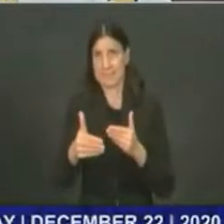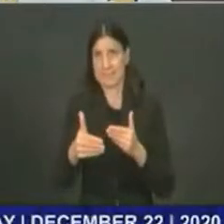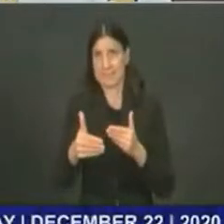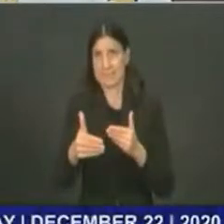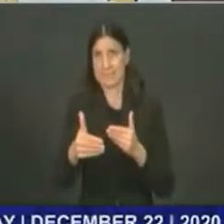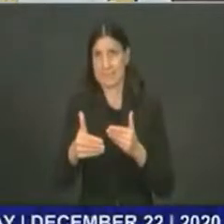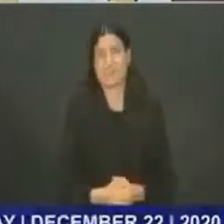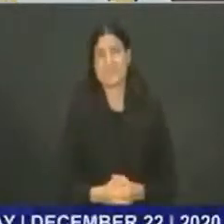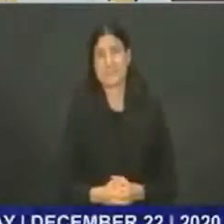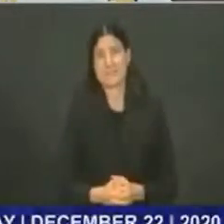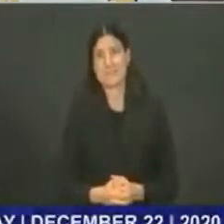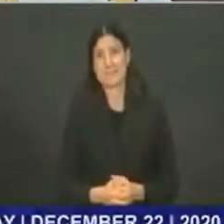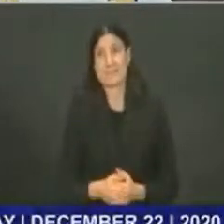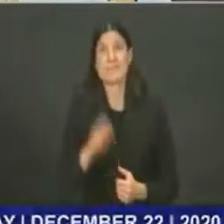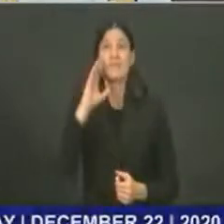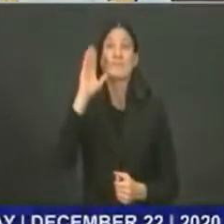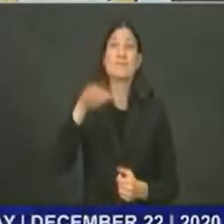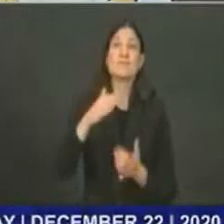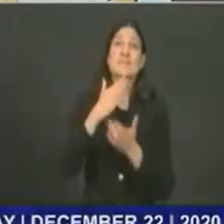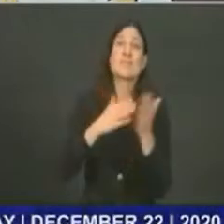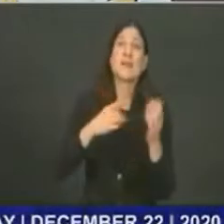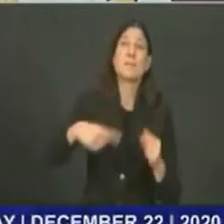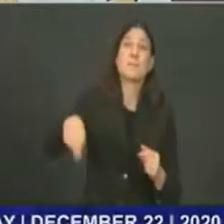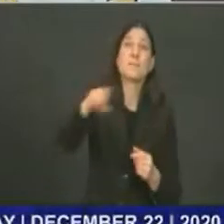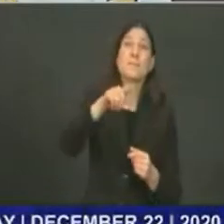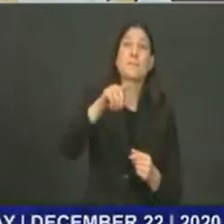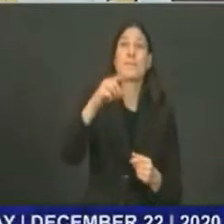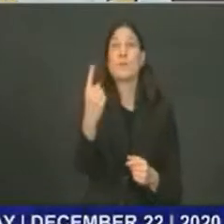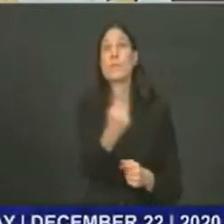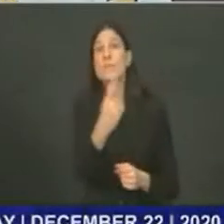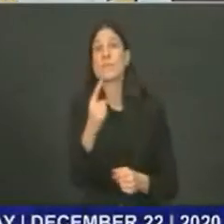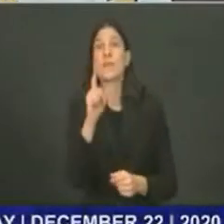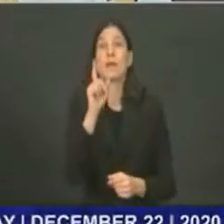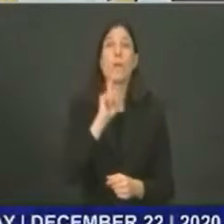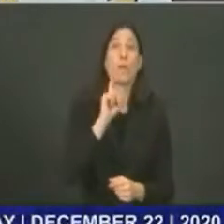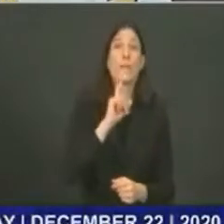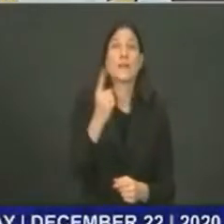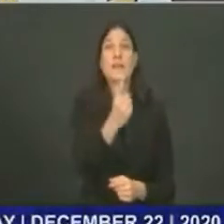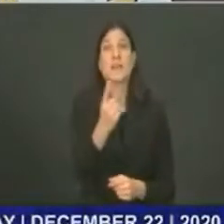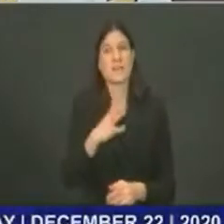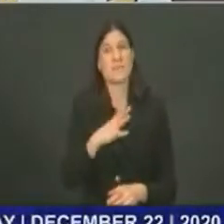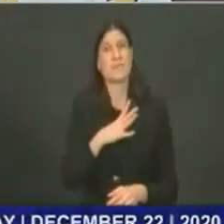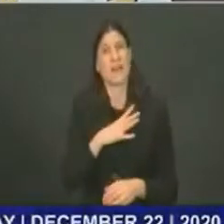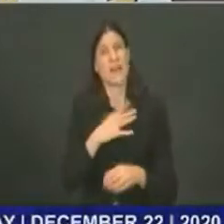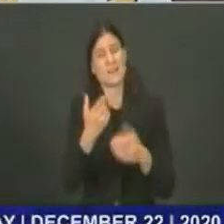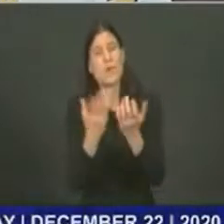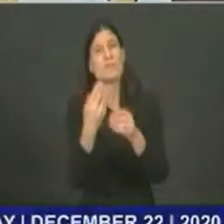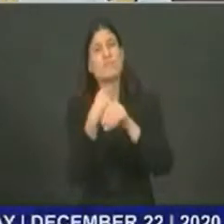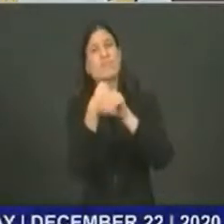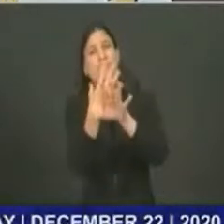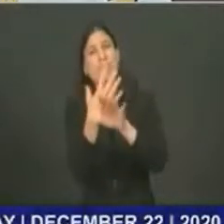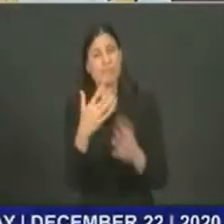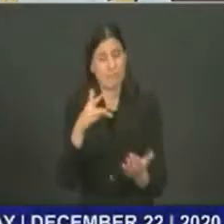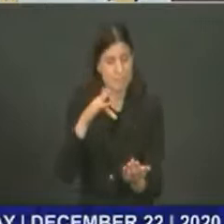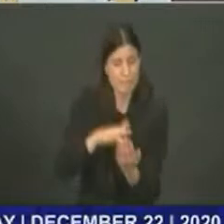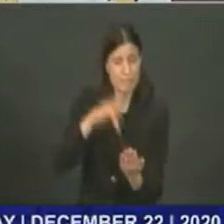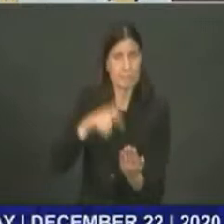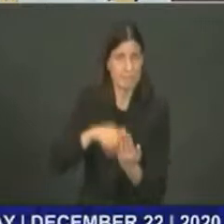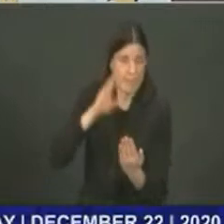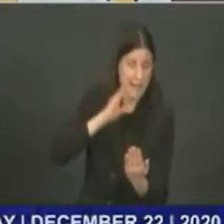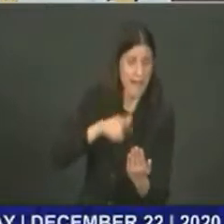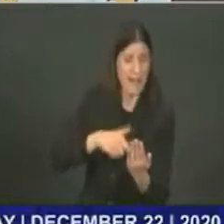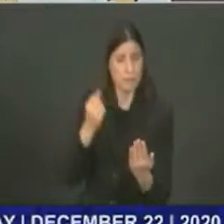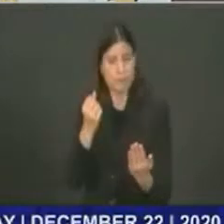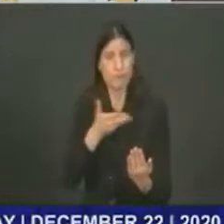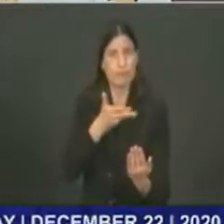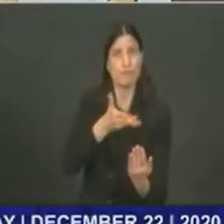be feeling a little more alone this year. I wish you all health, happiness, and blessings in the month and years